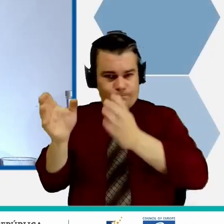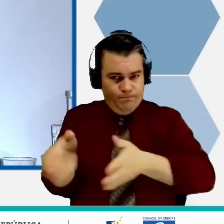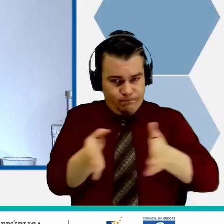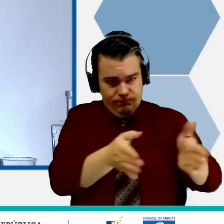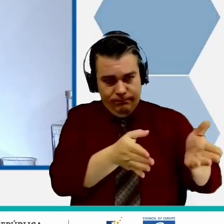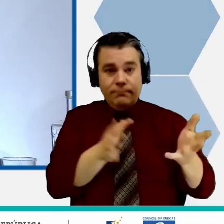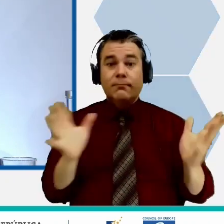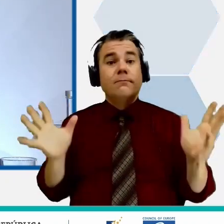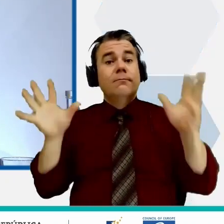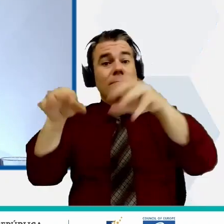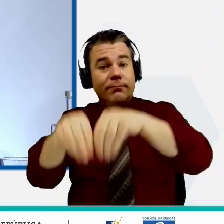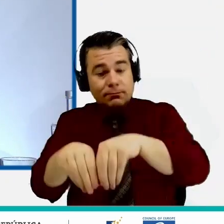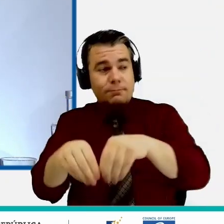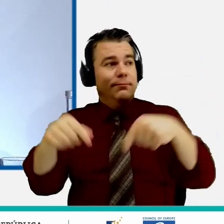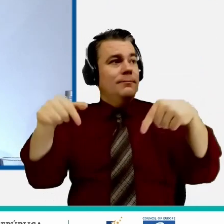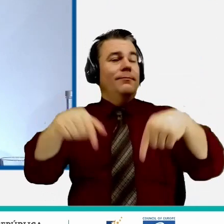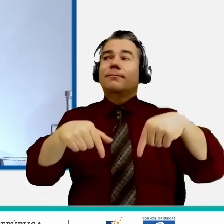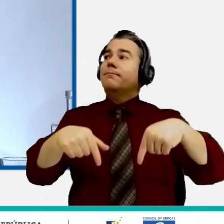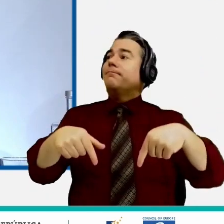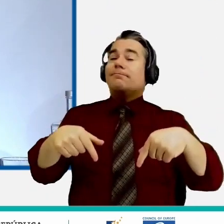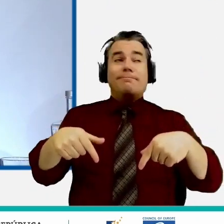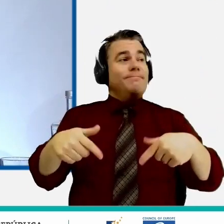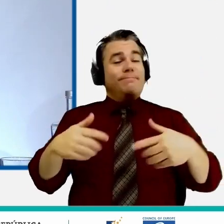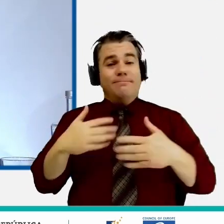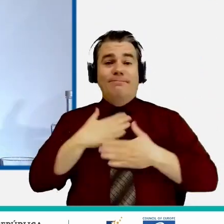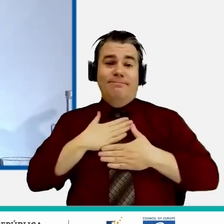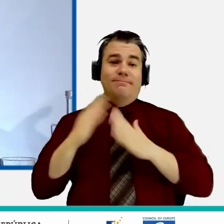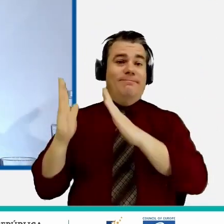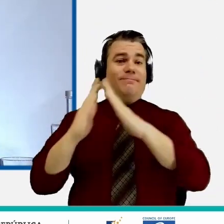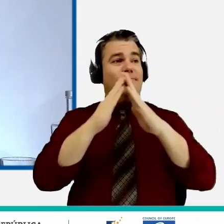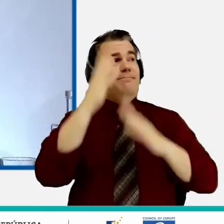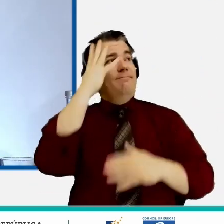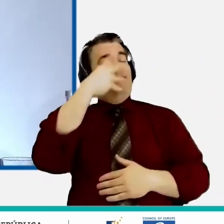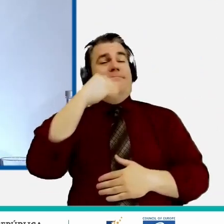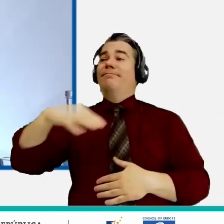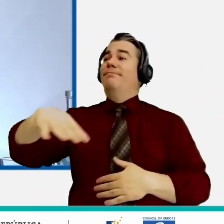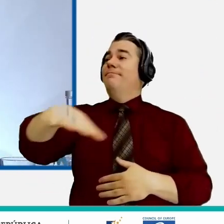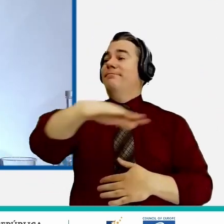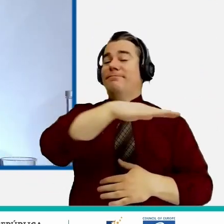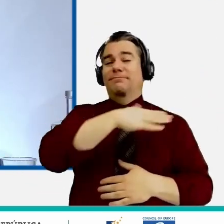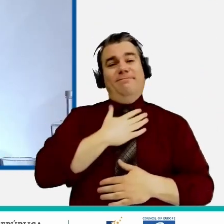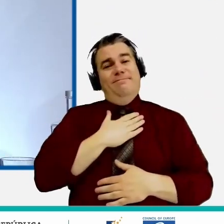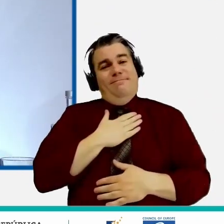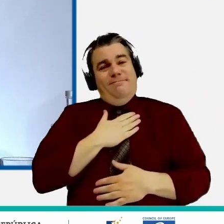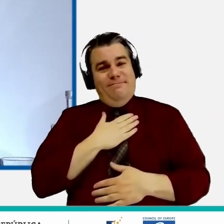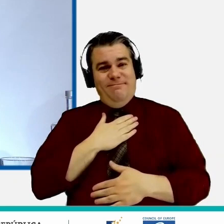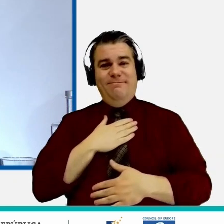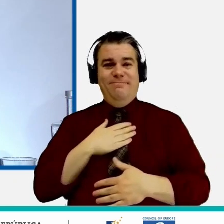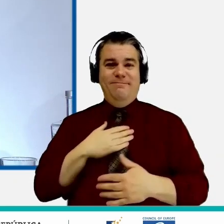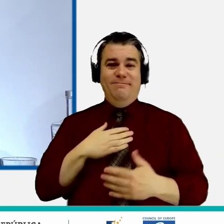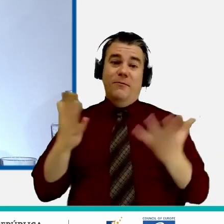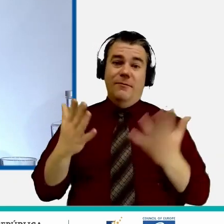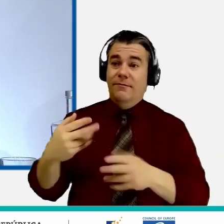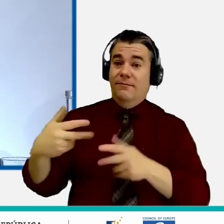this wonderful city of Matosinhos and this hybrid format where we have